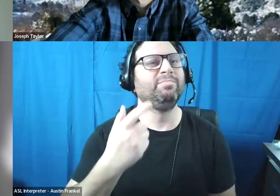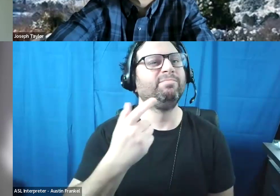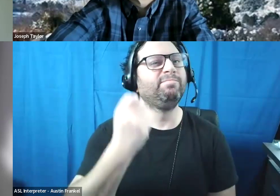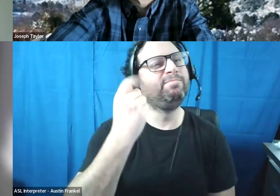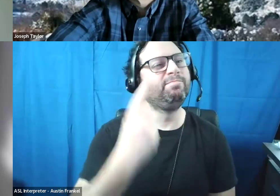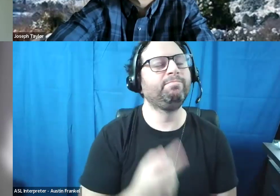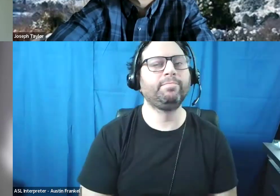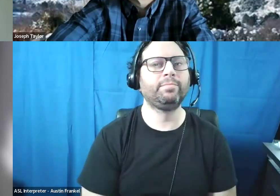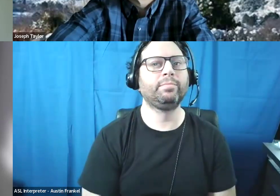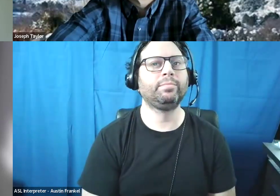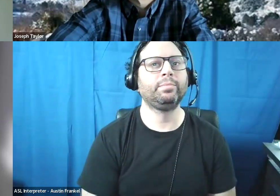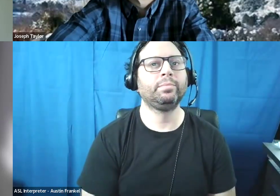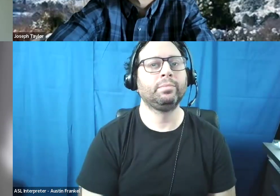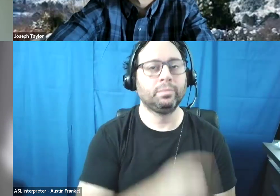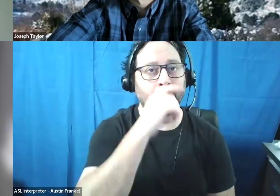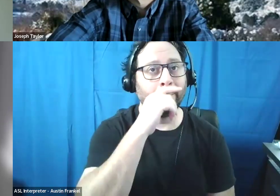But yes,